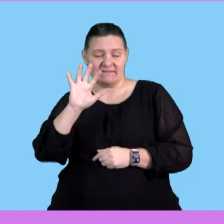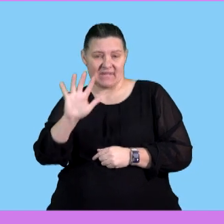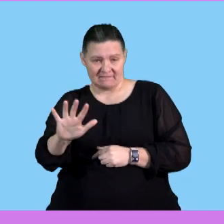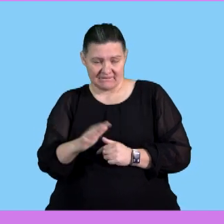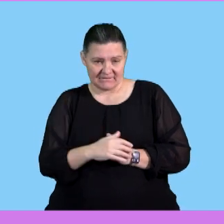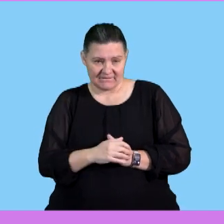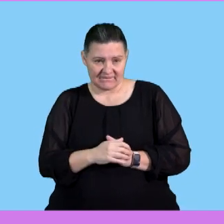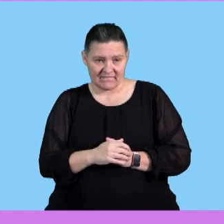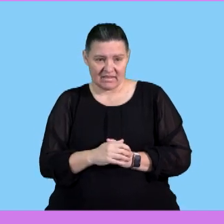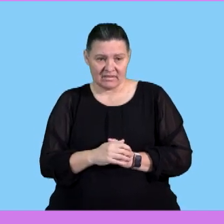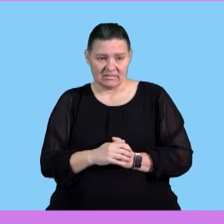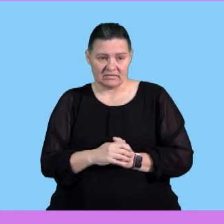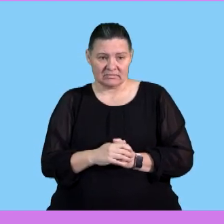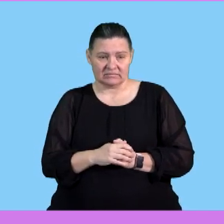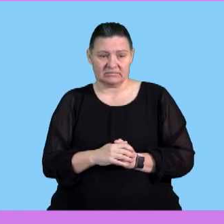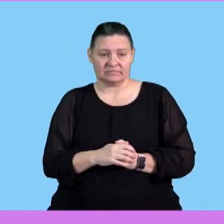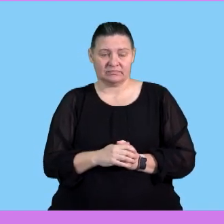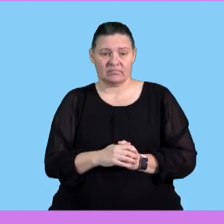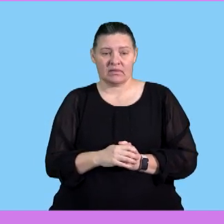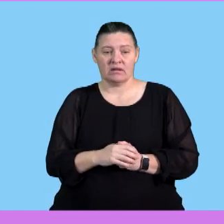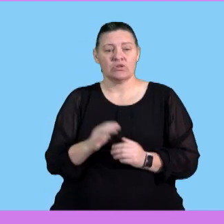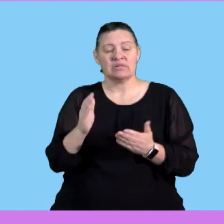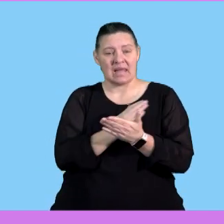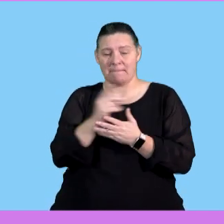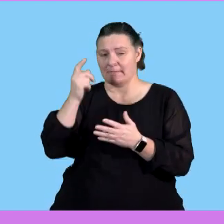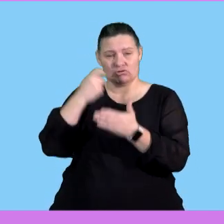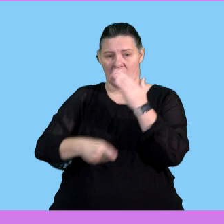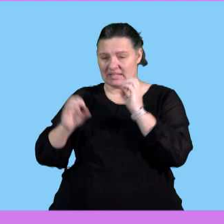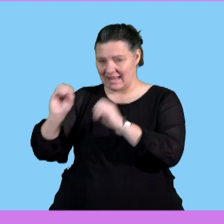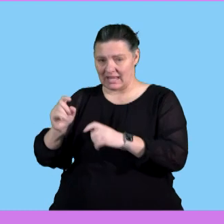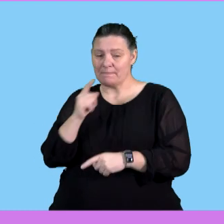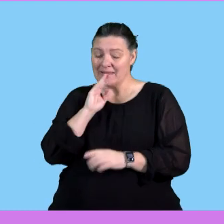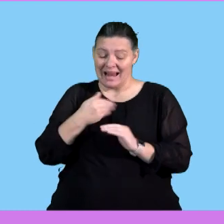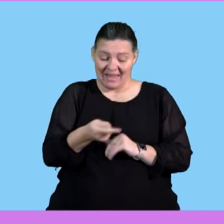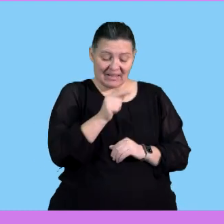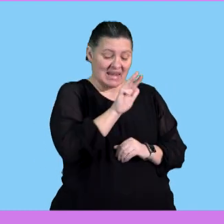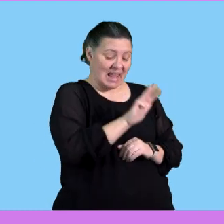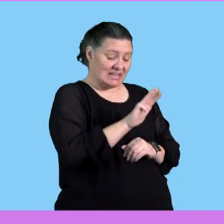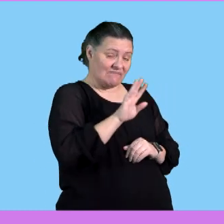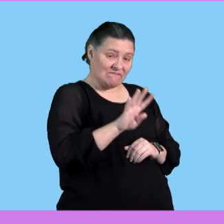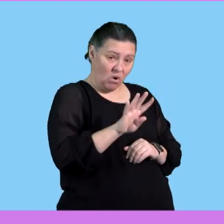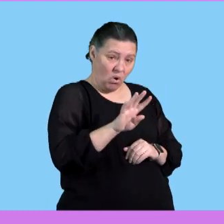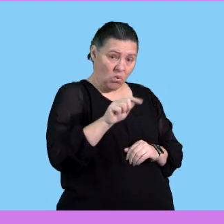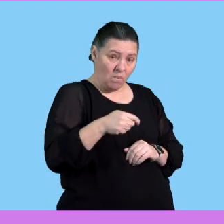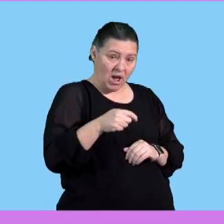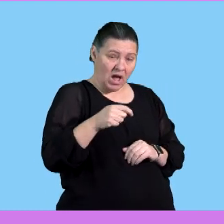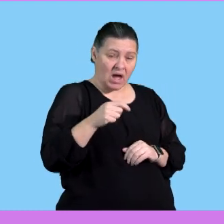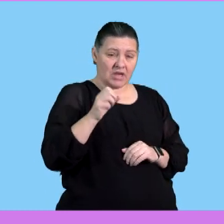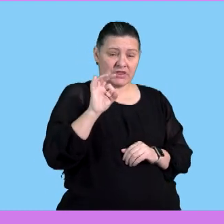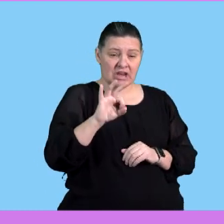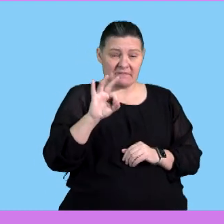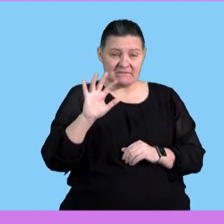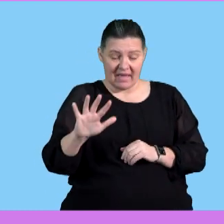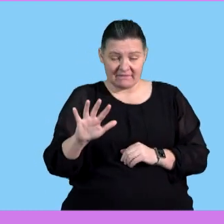90.35. It means there are items whereby they will not be charged VAT. However, this is